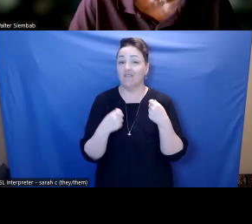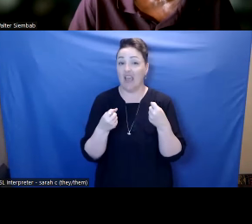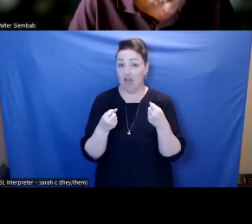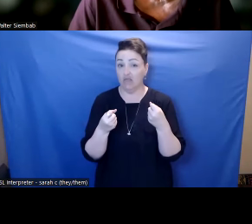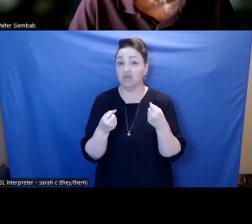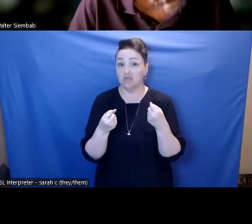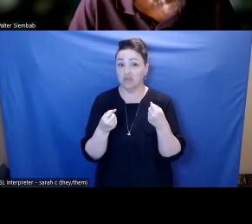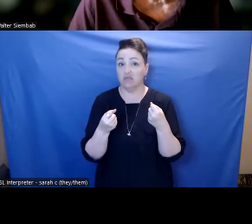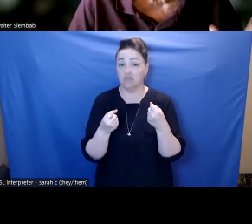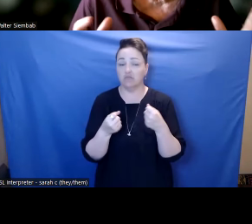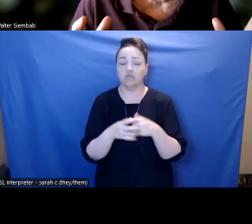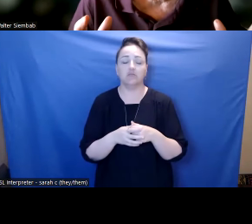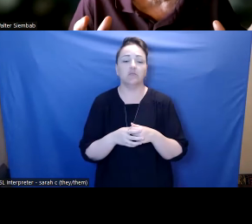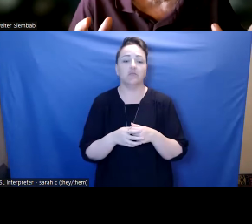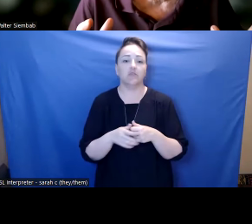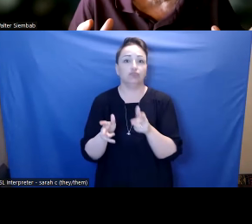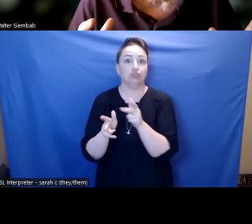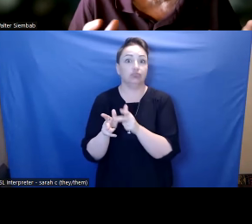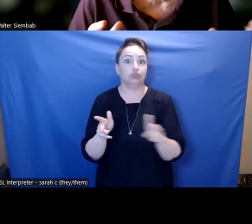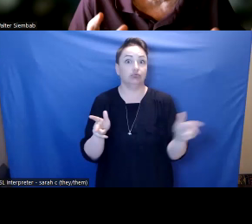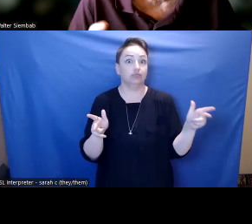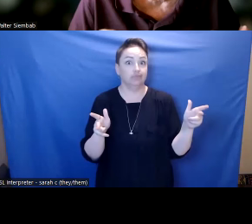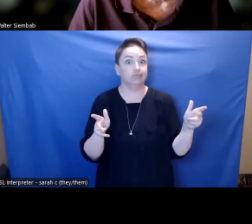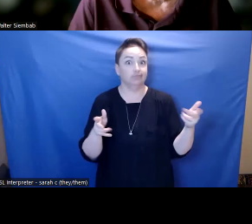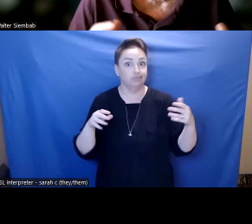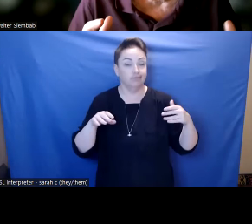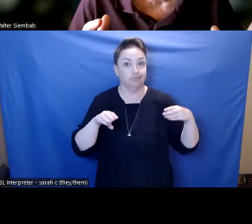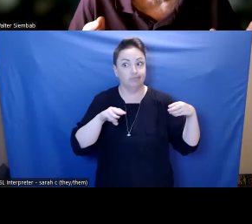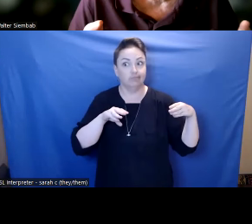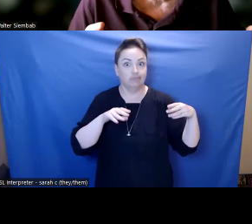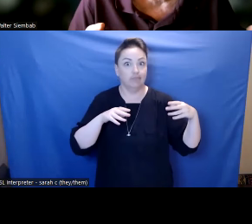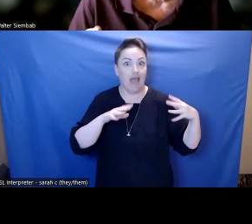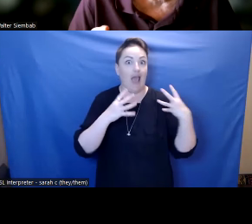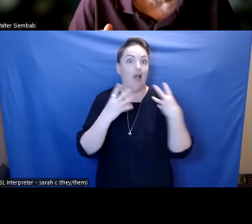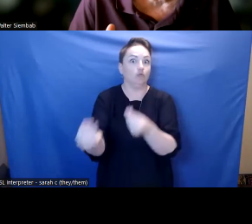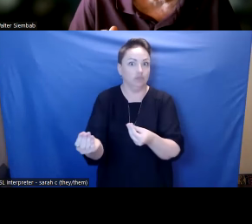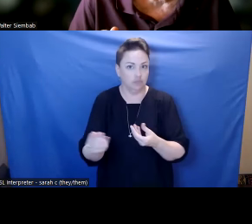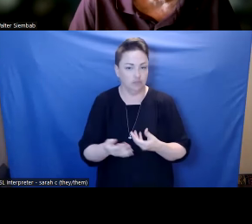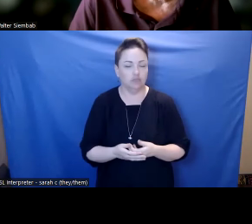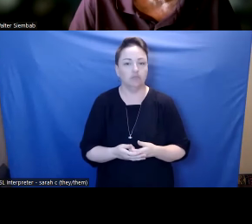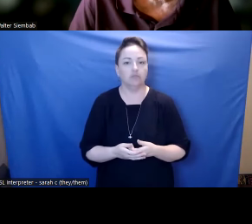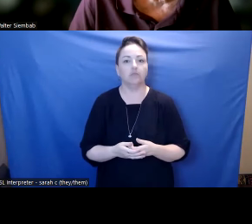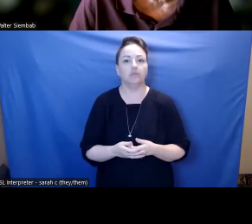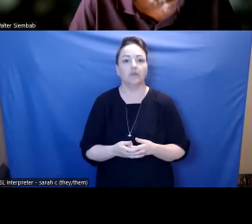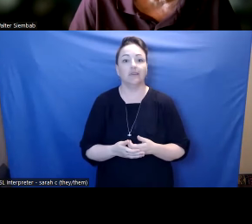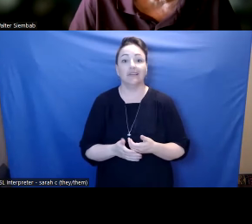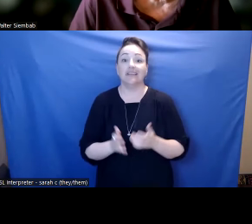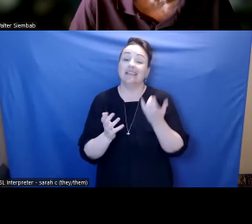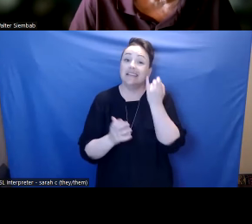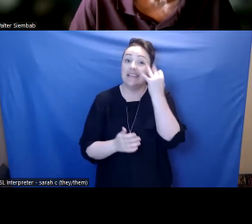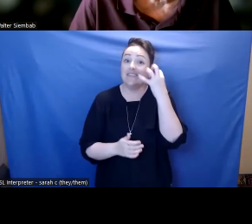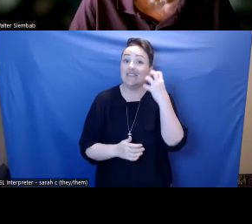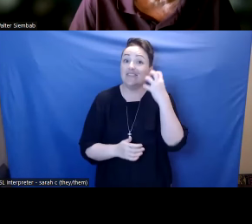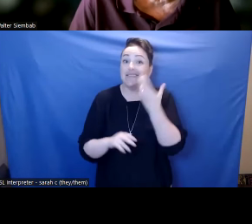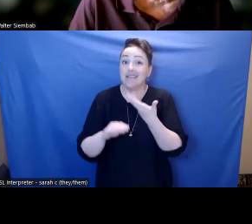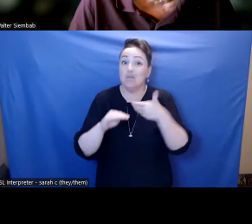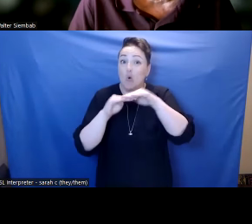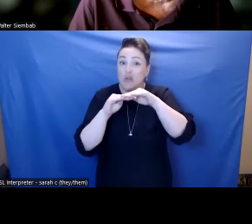streets. If we're using the one that's what we're going to get if we have density bonuses, it'll be around